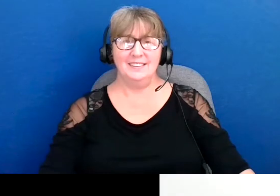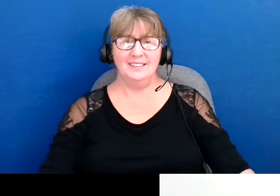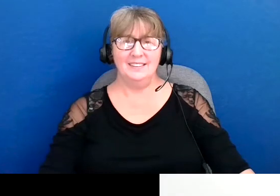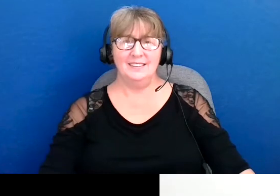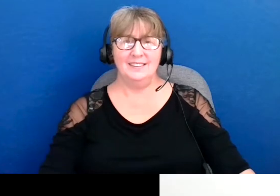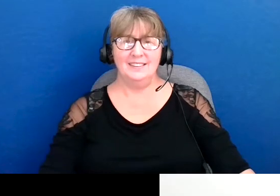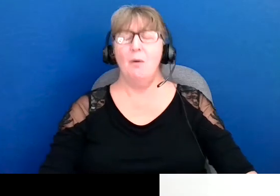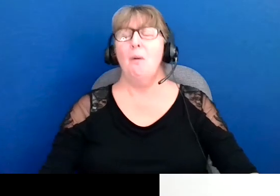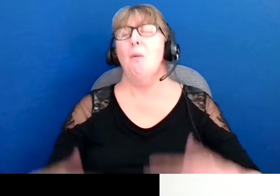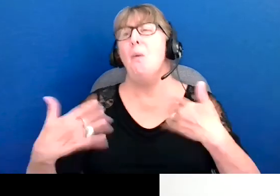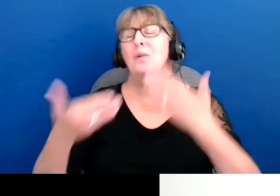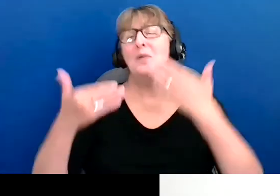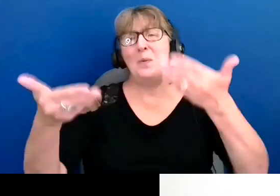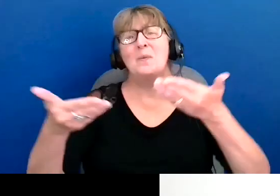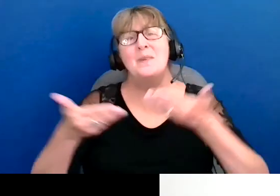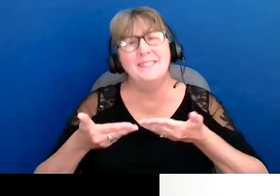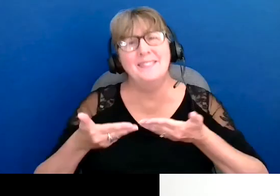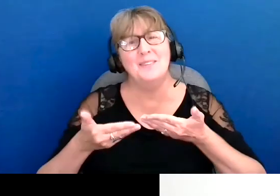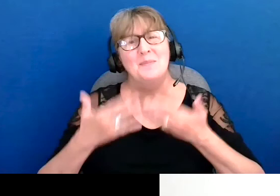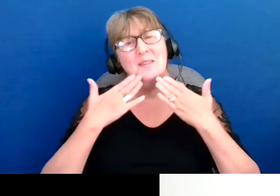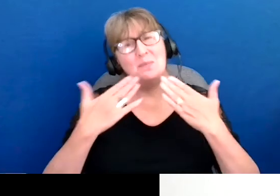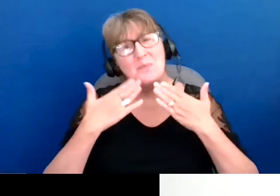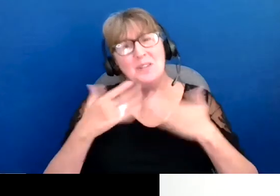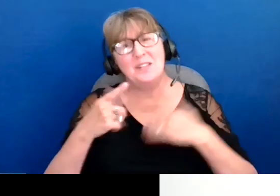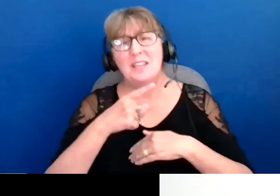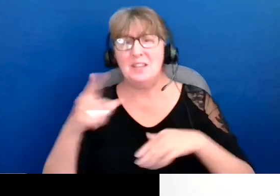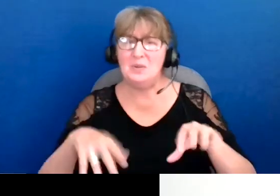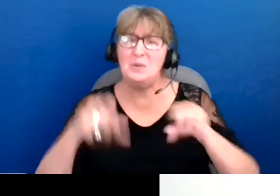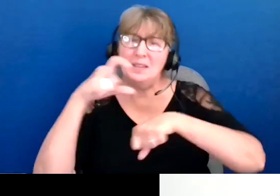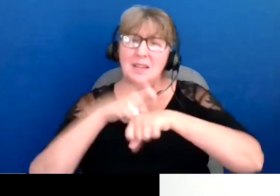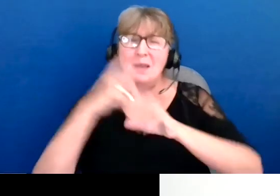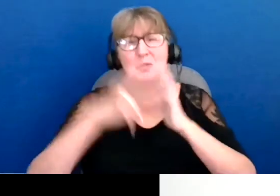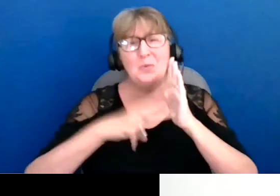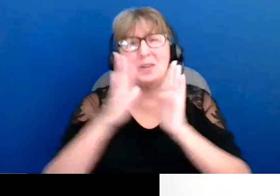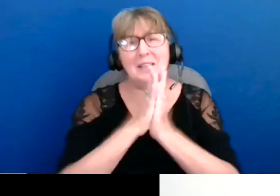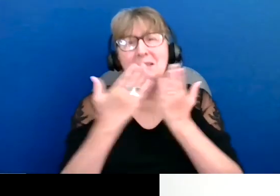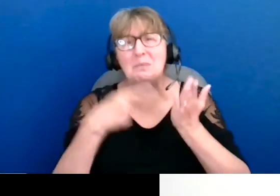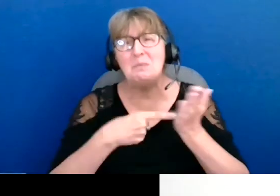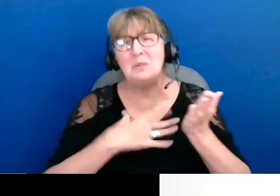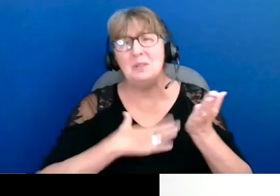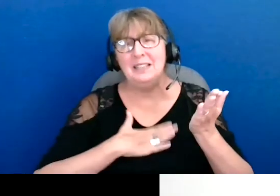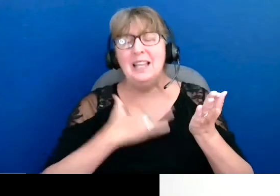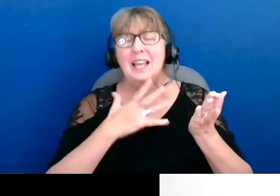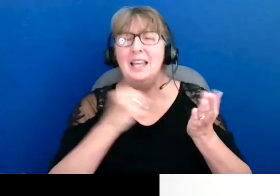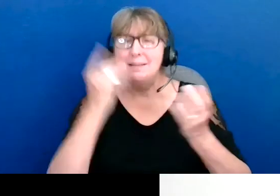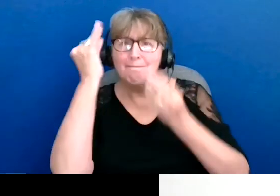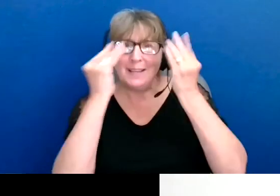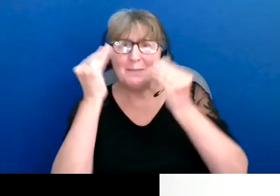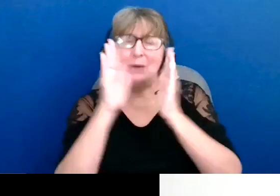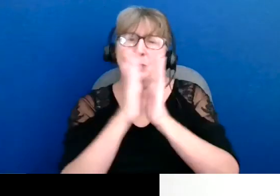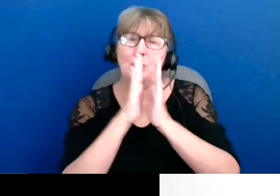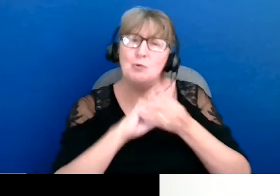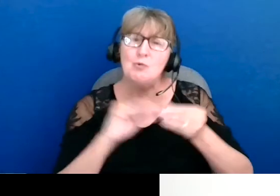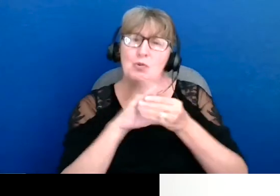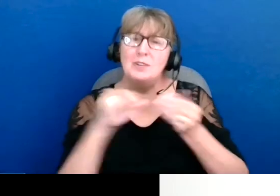You're very welcome. I appreciate that you took the time to read my book and think about the stories in the